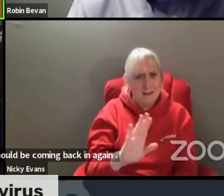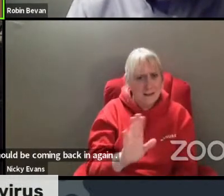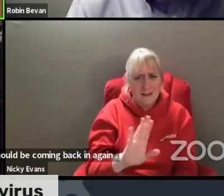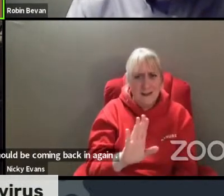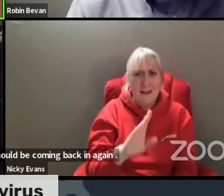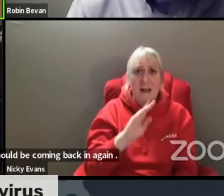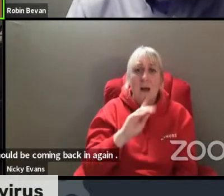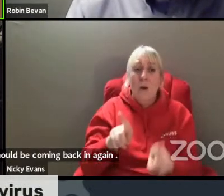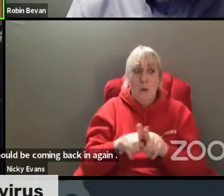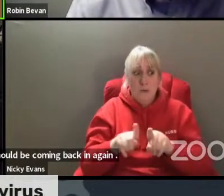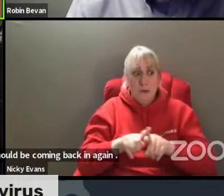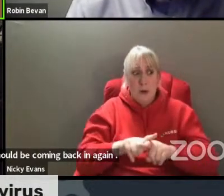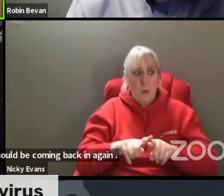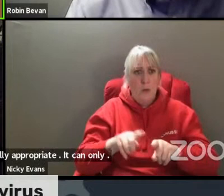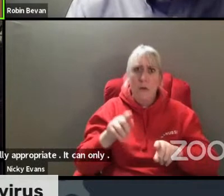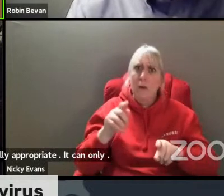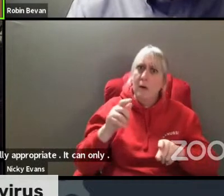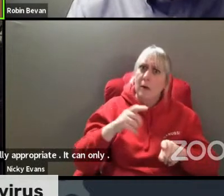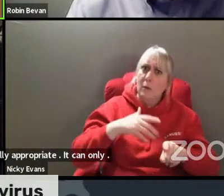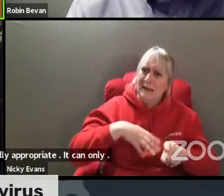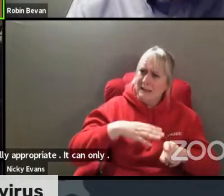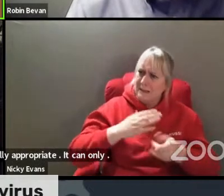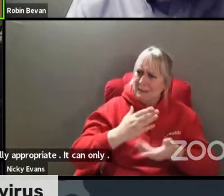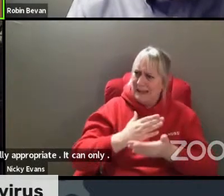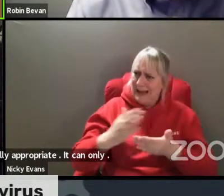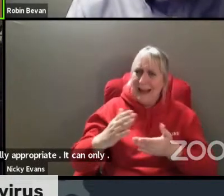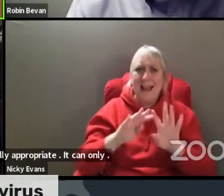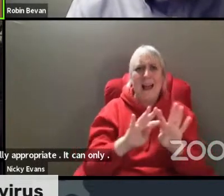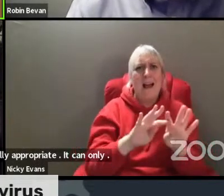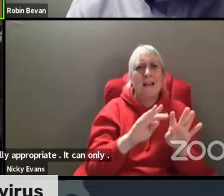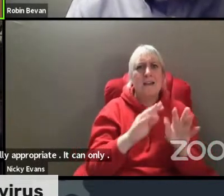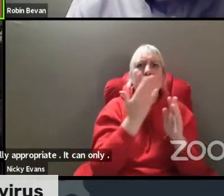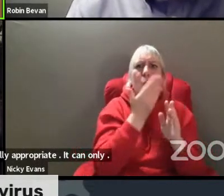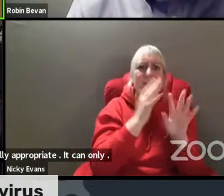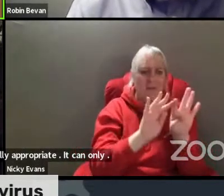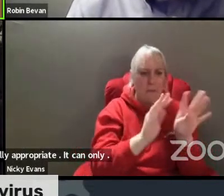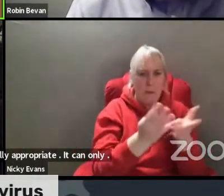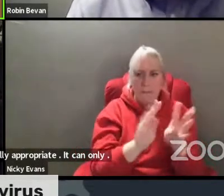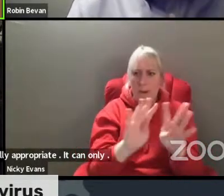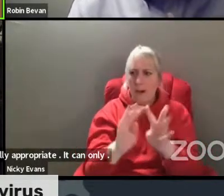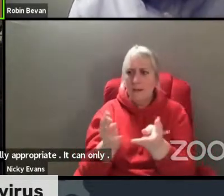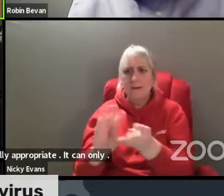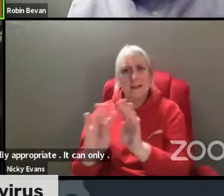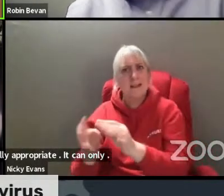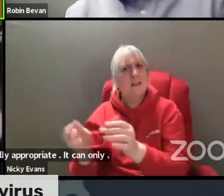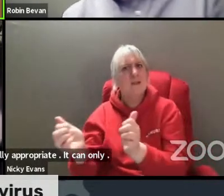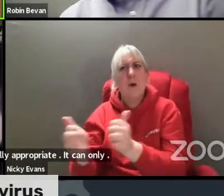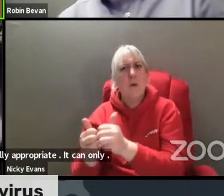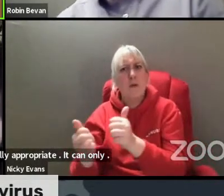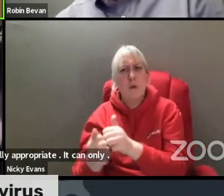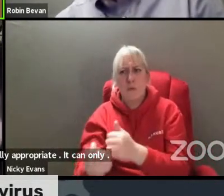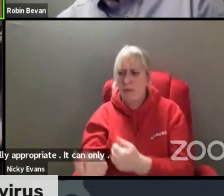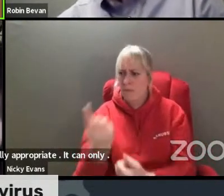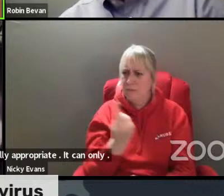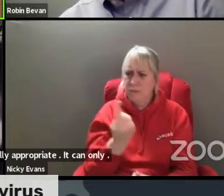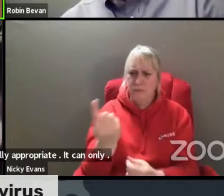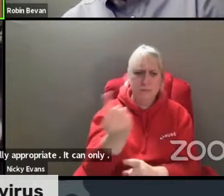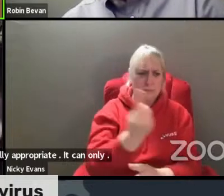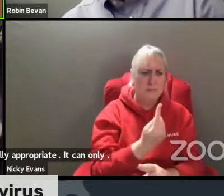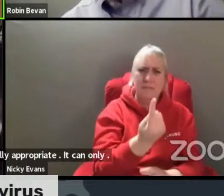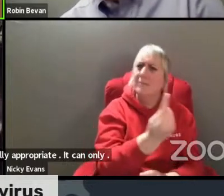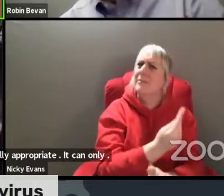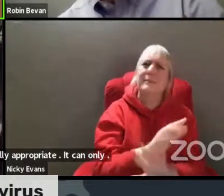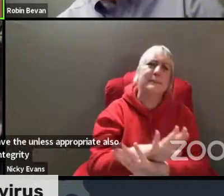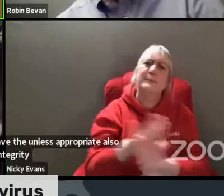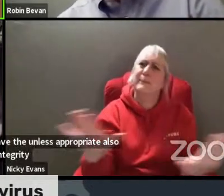within schools. And we're going to be making that very, very clearly there to Ofsted. I'm glad you've got a supportive head. I would say if he's a supportive